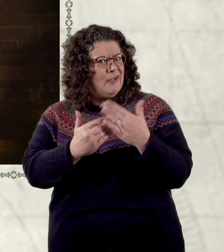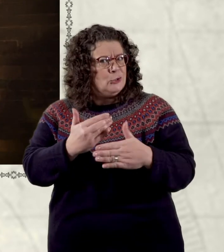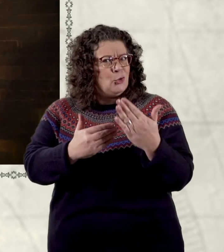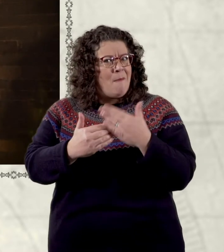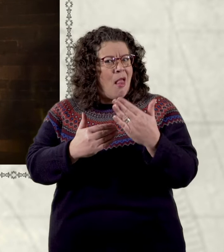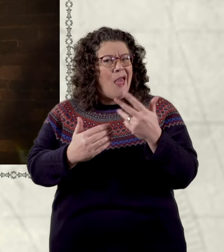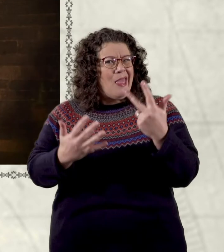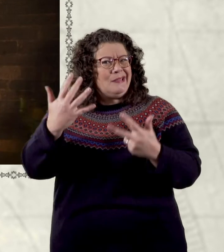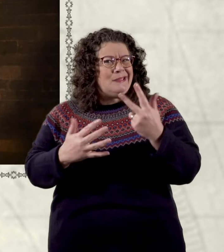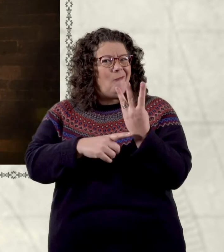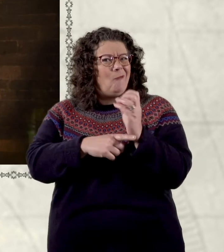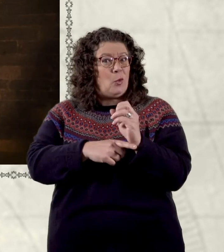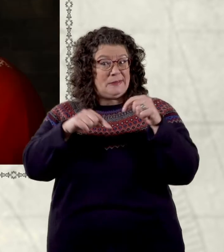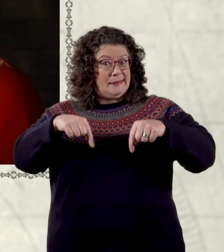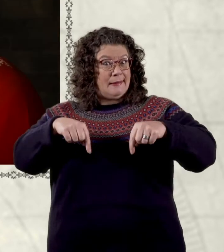the 1840s.